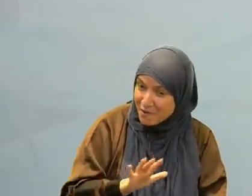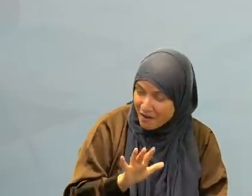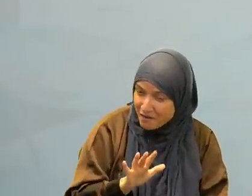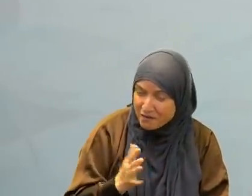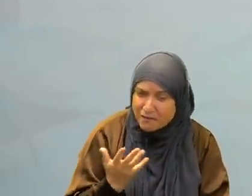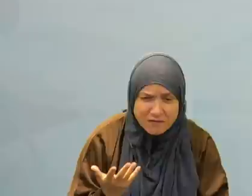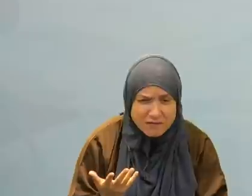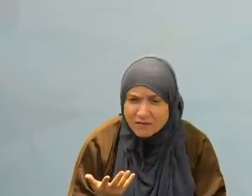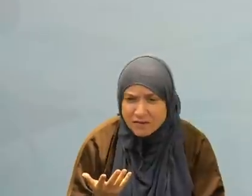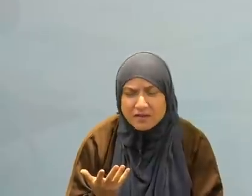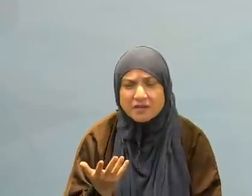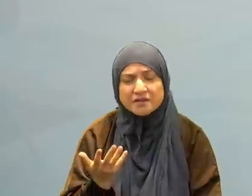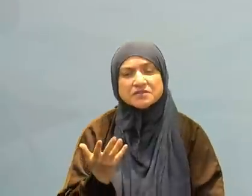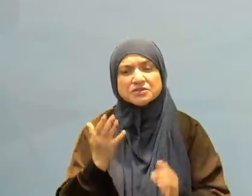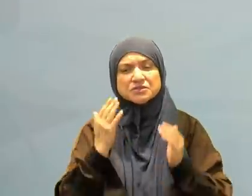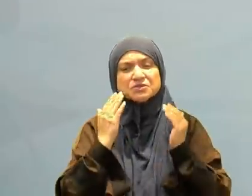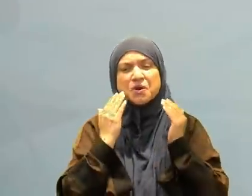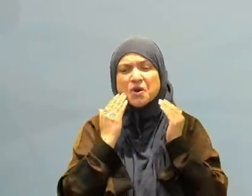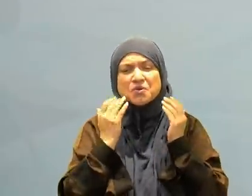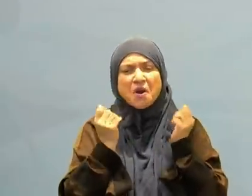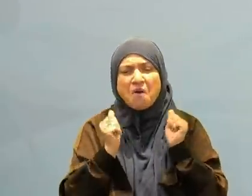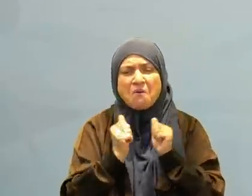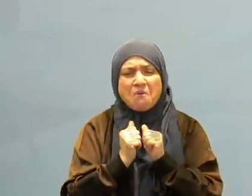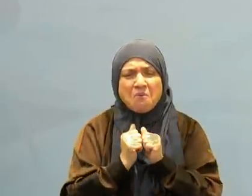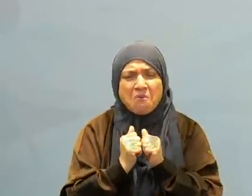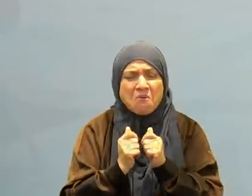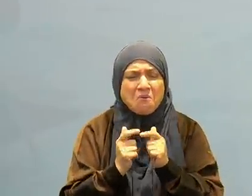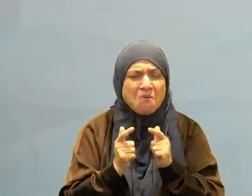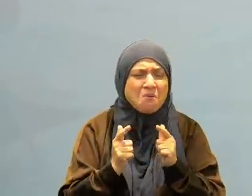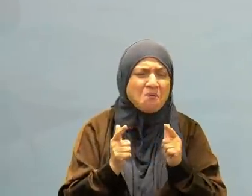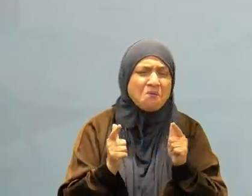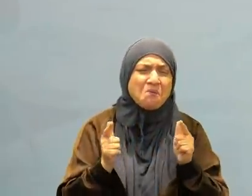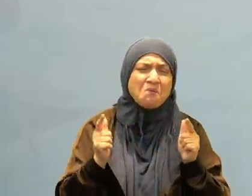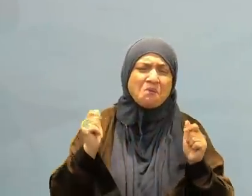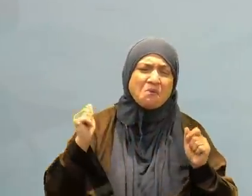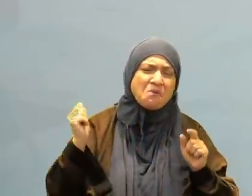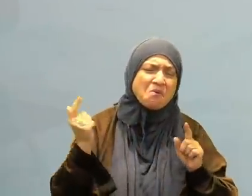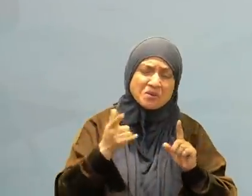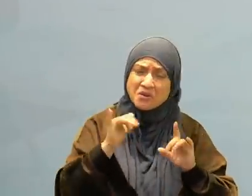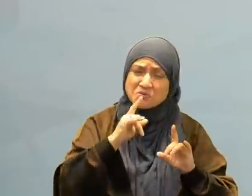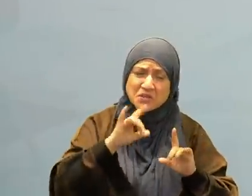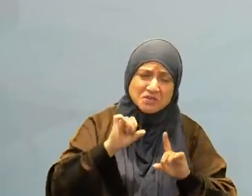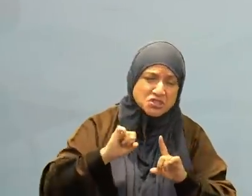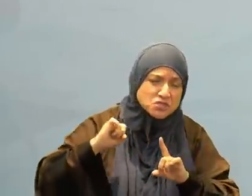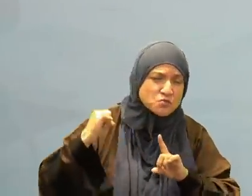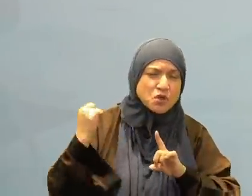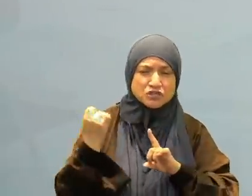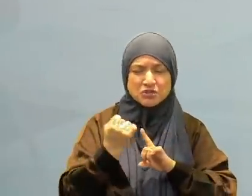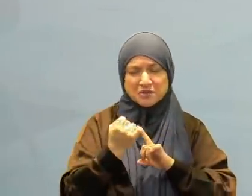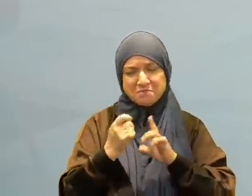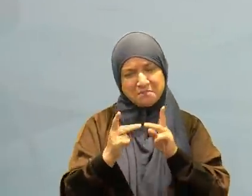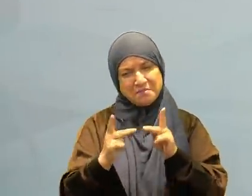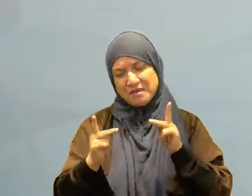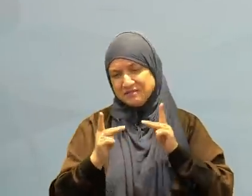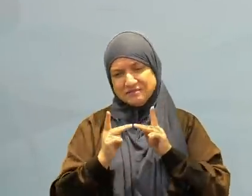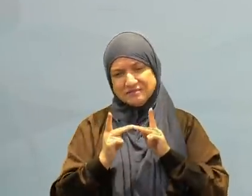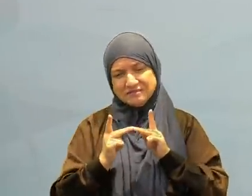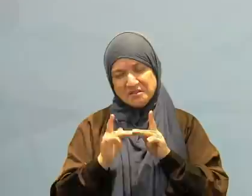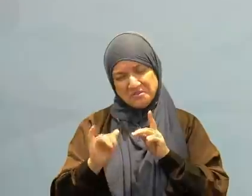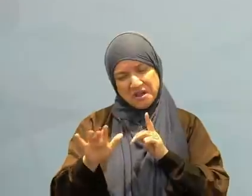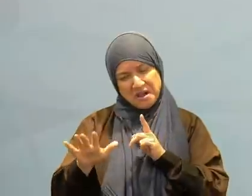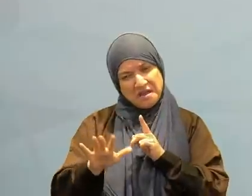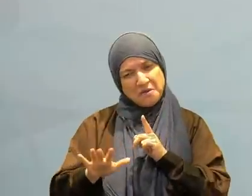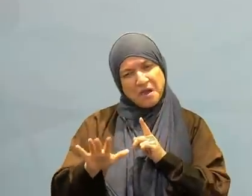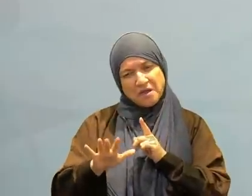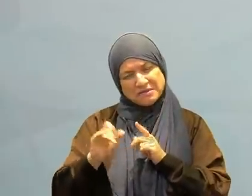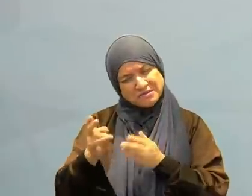dimension of the same place that we're seeing right now. But it's not just Masjid Al-Aqsa. It is also our brothers and sisters in